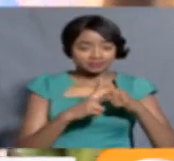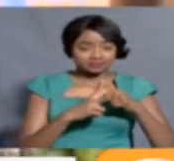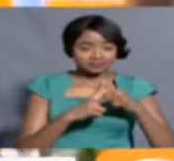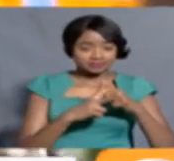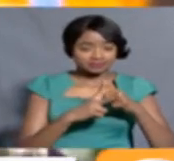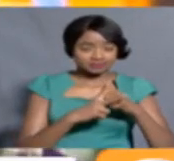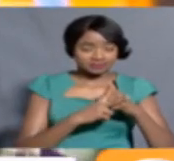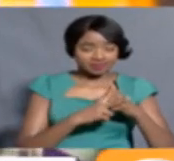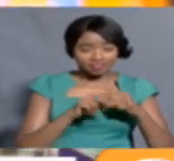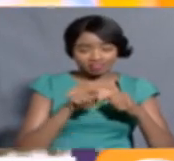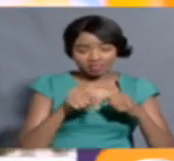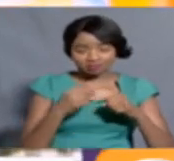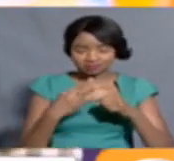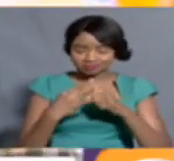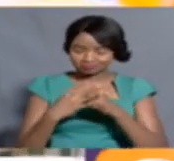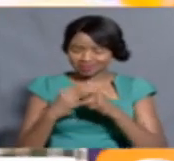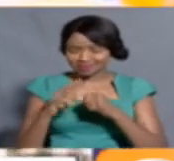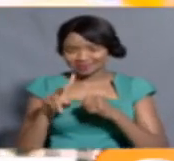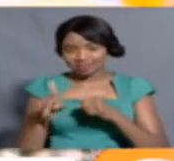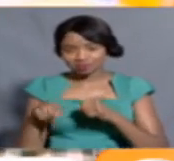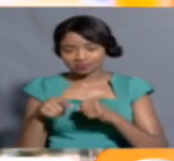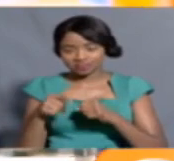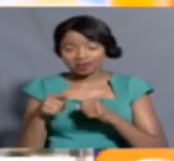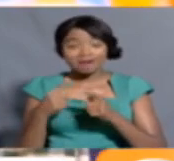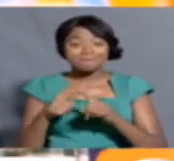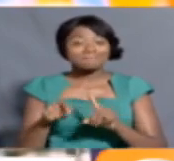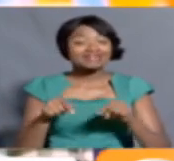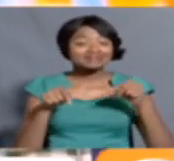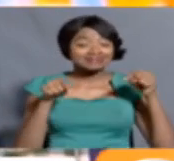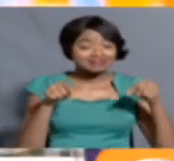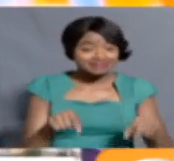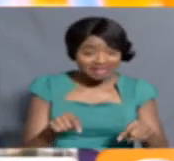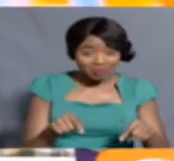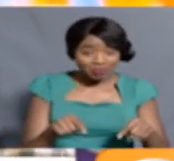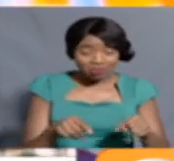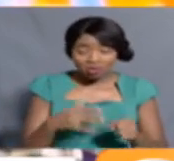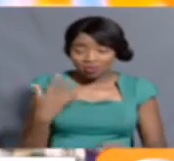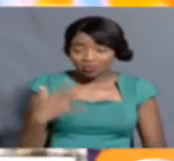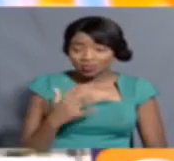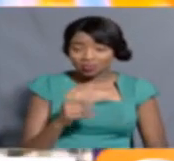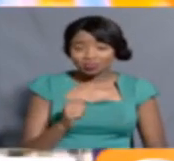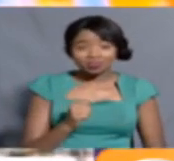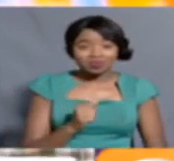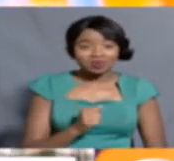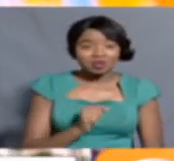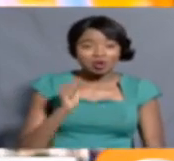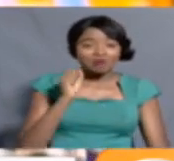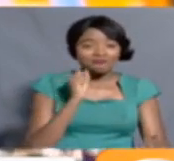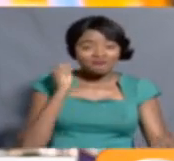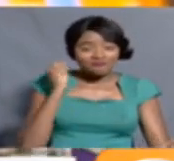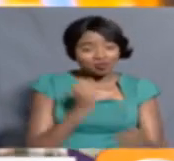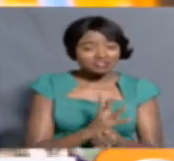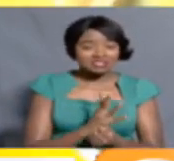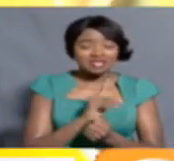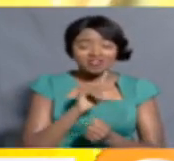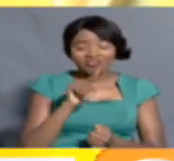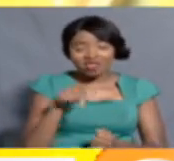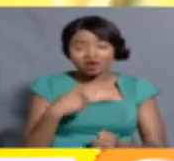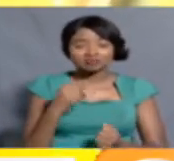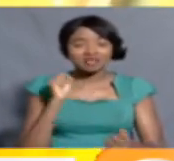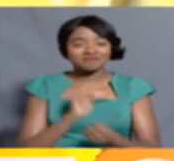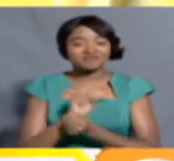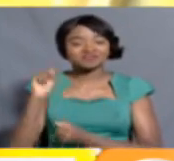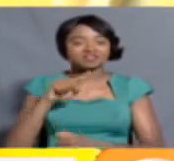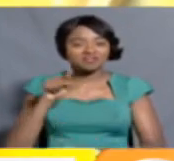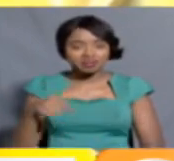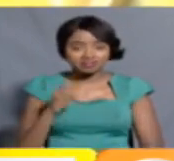7,000, 8,000. Sasa imeenda juu, imefika mpaka 14,000, 13,000 hapo. Kiambia